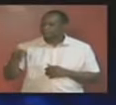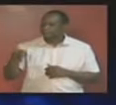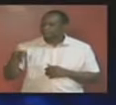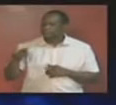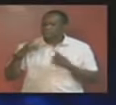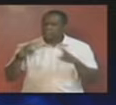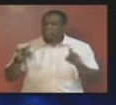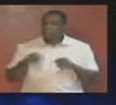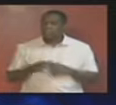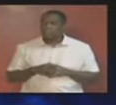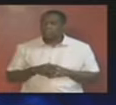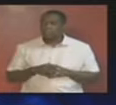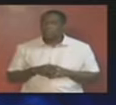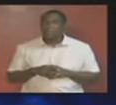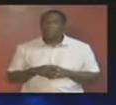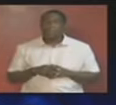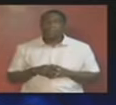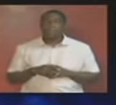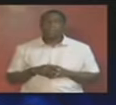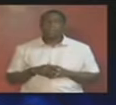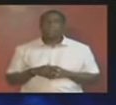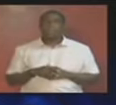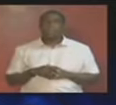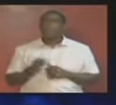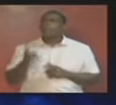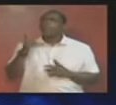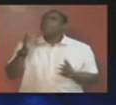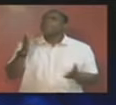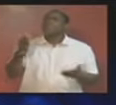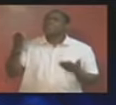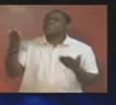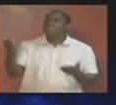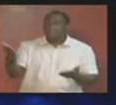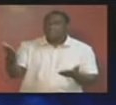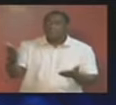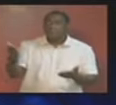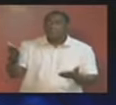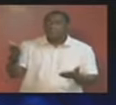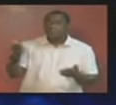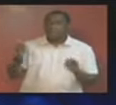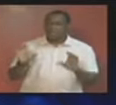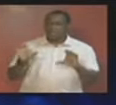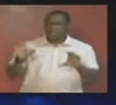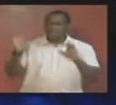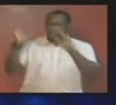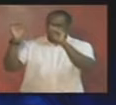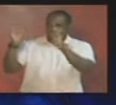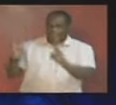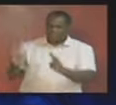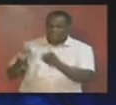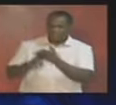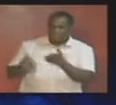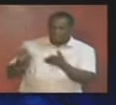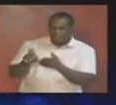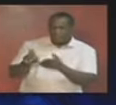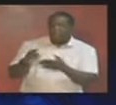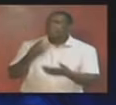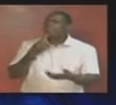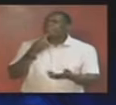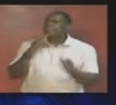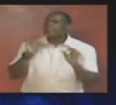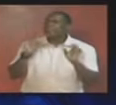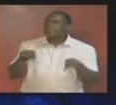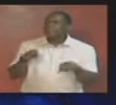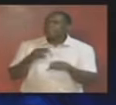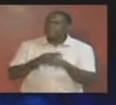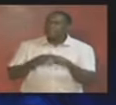has been a suggestion by a Caribbean professor that we can use dogs to